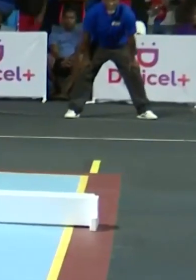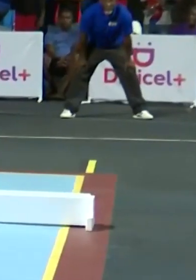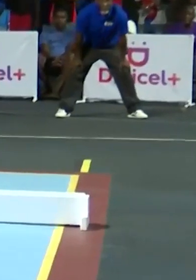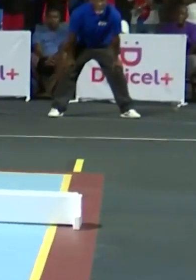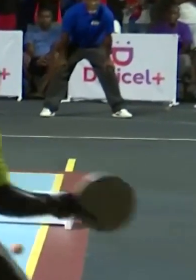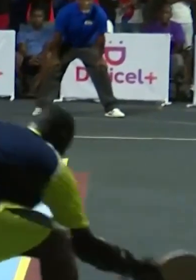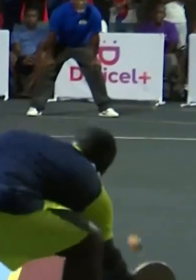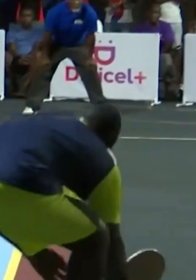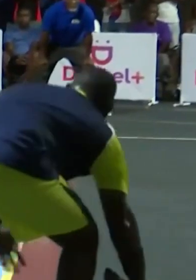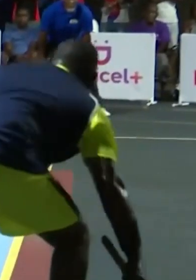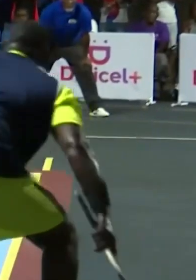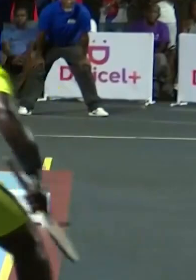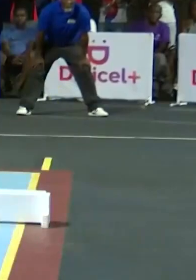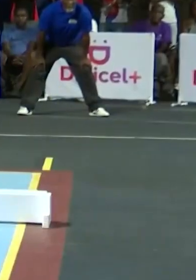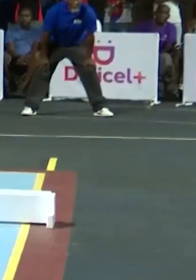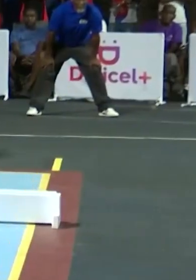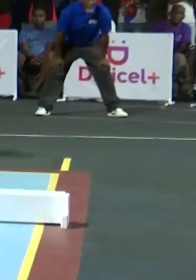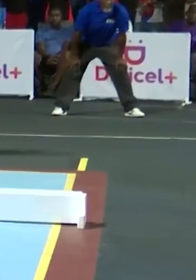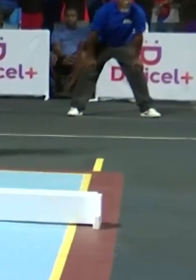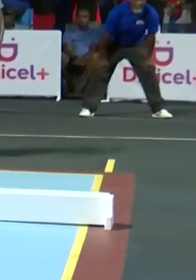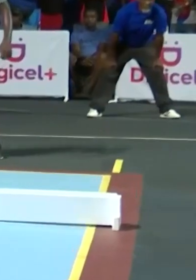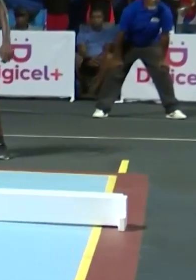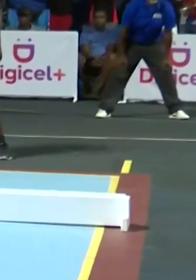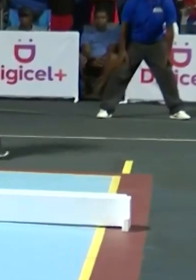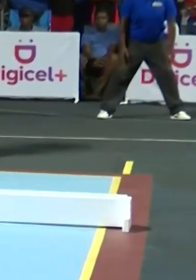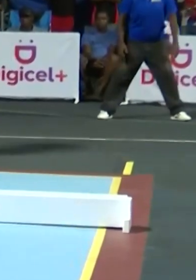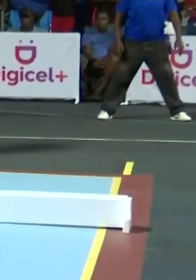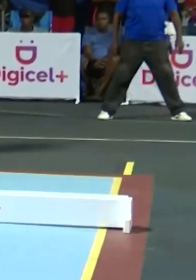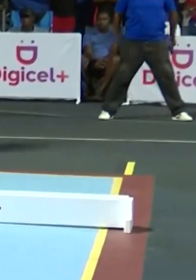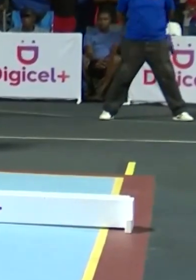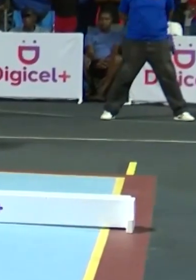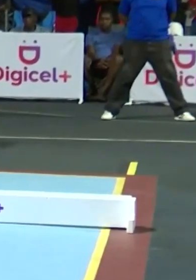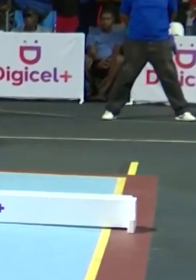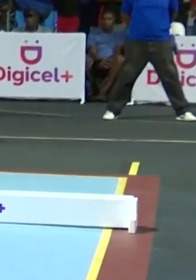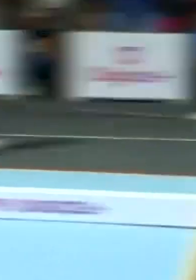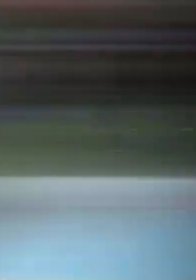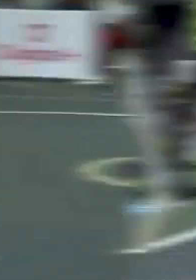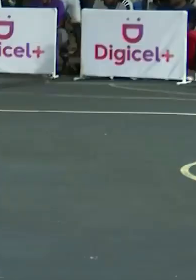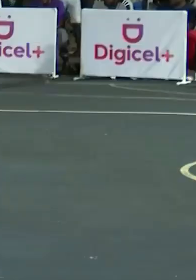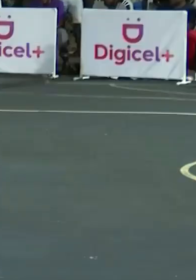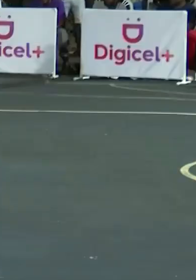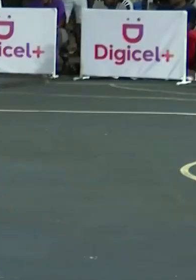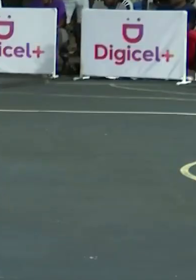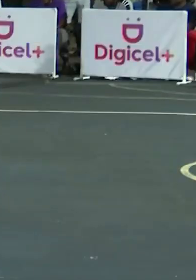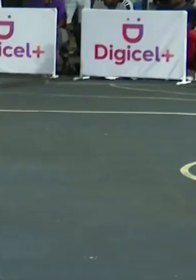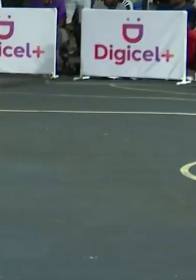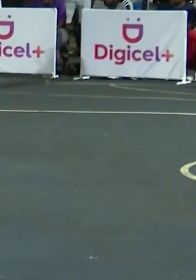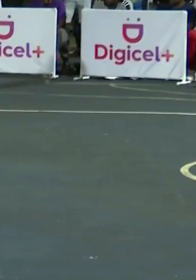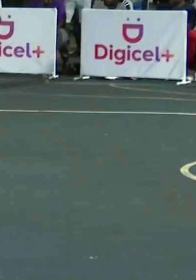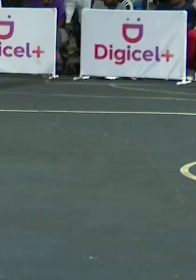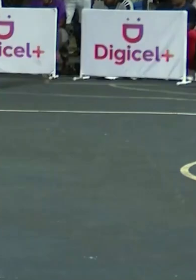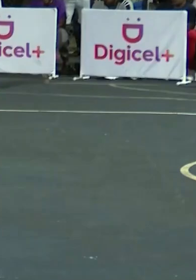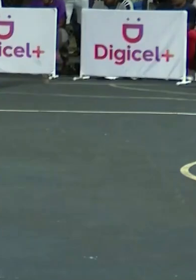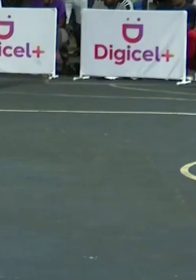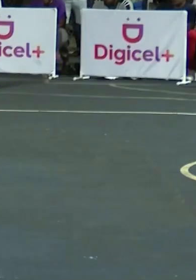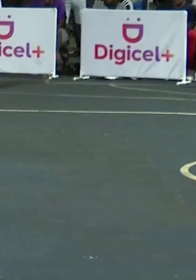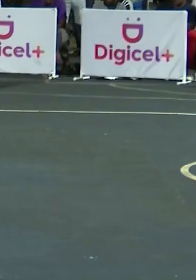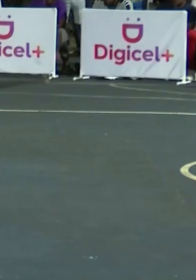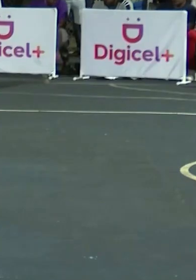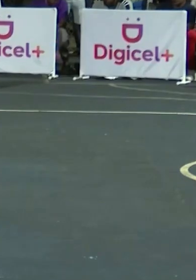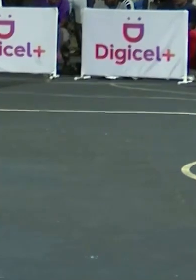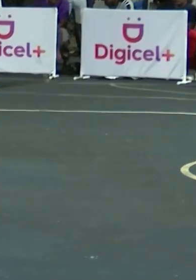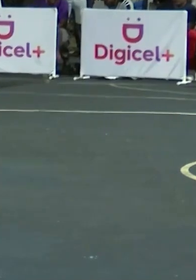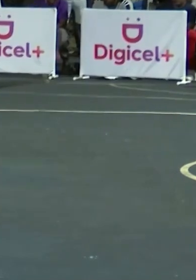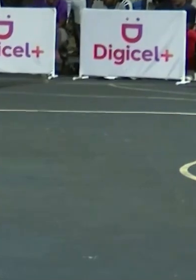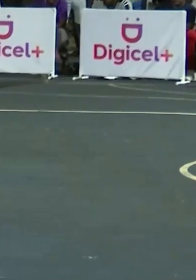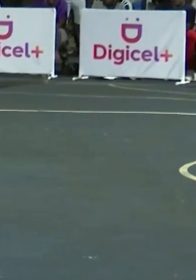truly showing he meant business. What a backhand shot. But in the overall scheme of things, Johnson was the one who needed to win this game to stake claim